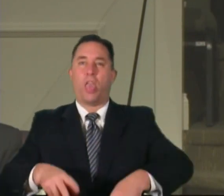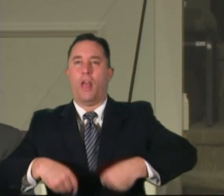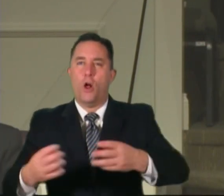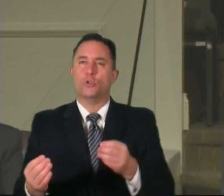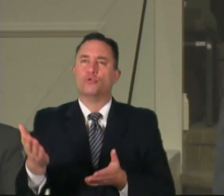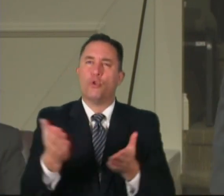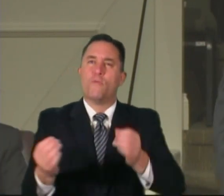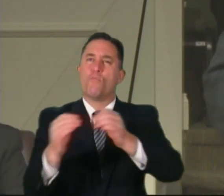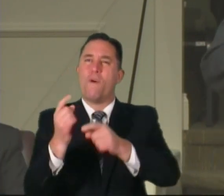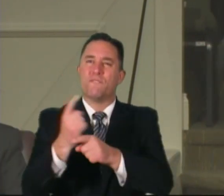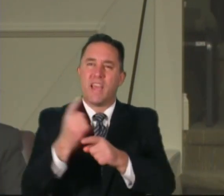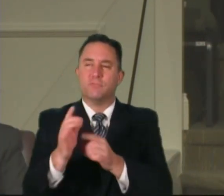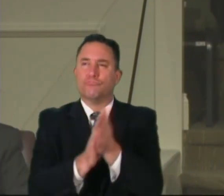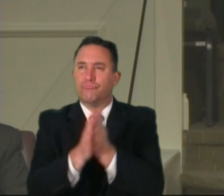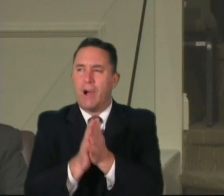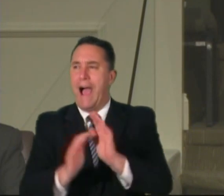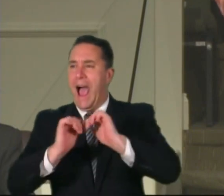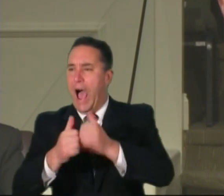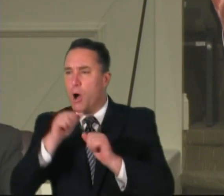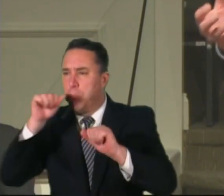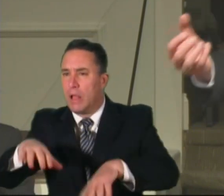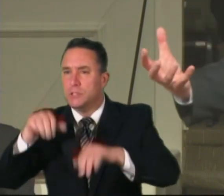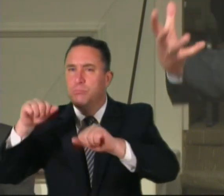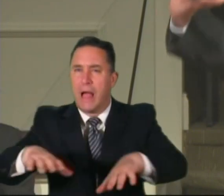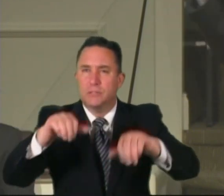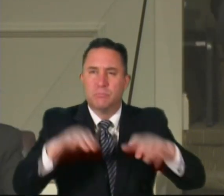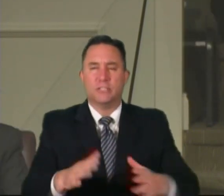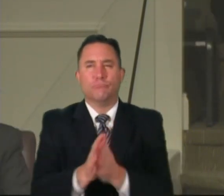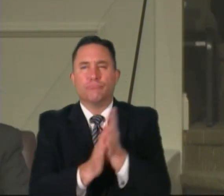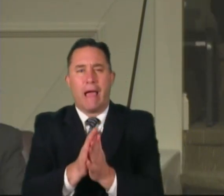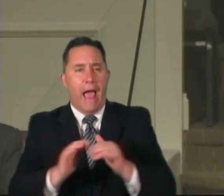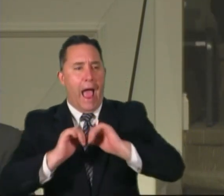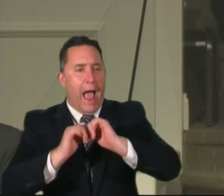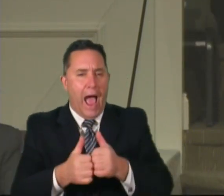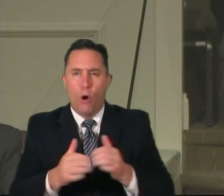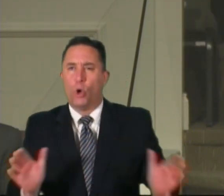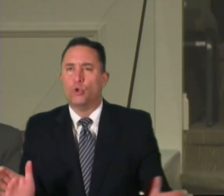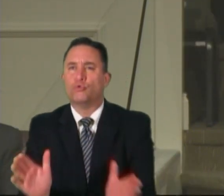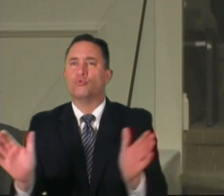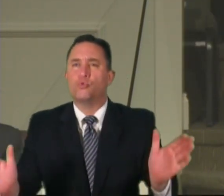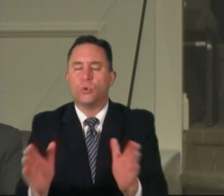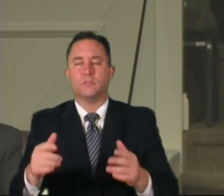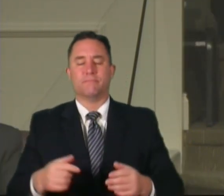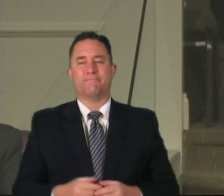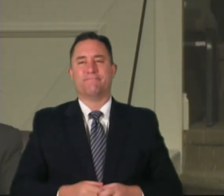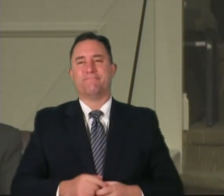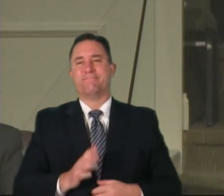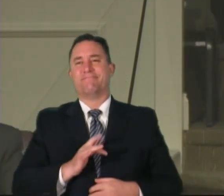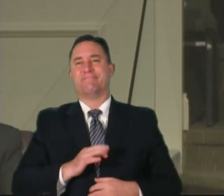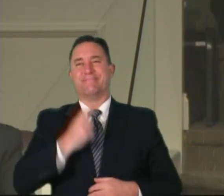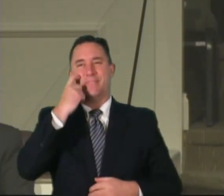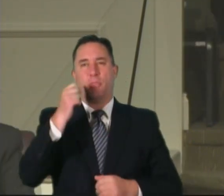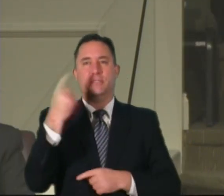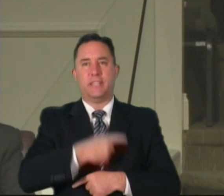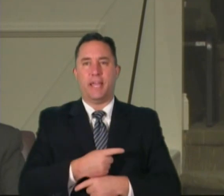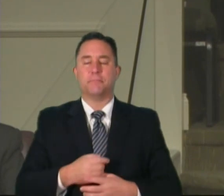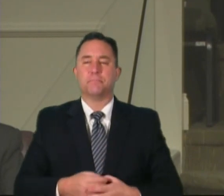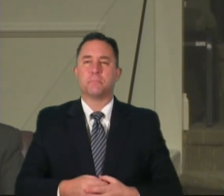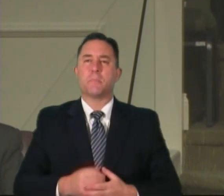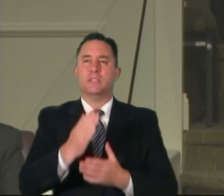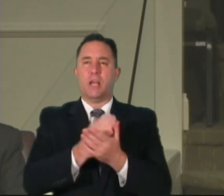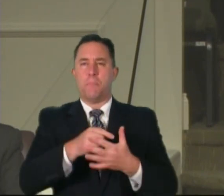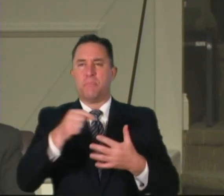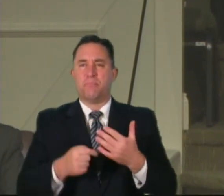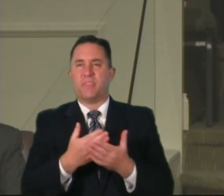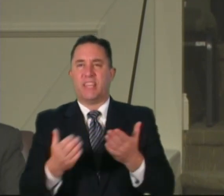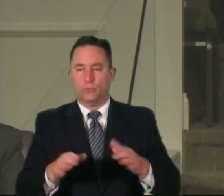served more faithfully. They have looked for ways to be a blessing. They're looking for ways to encourage. I was thinking about this the other day, just some things we